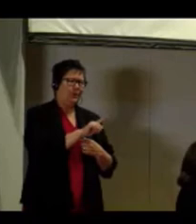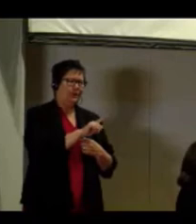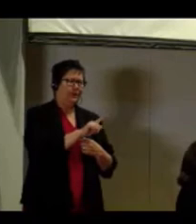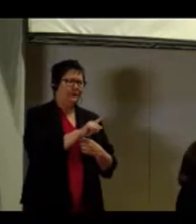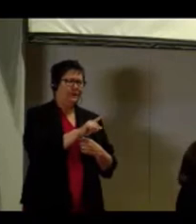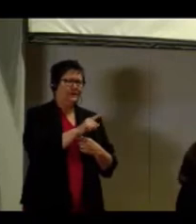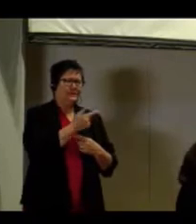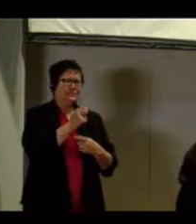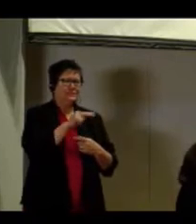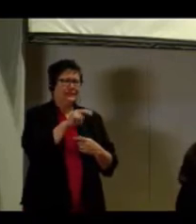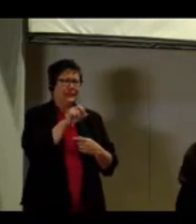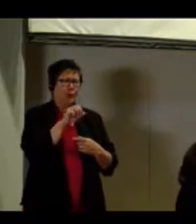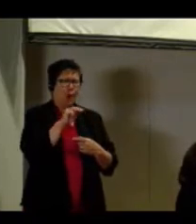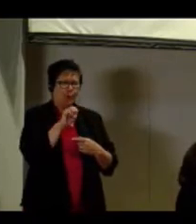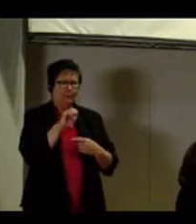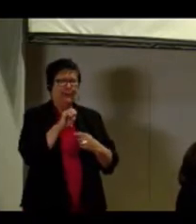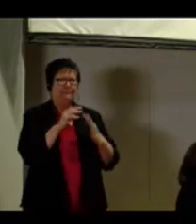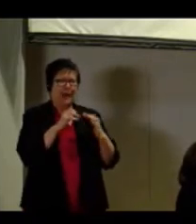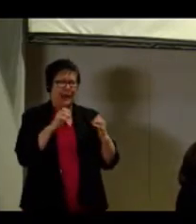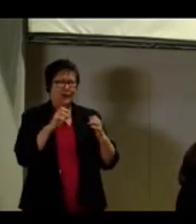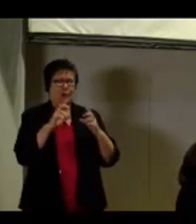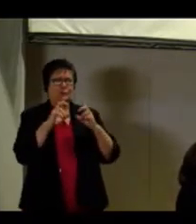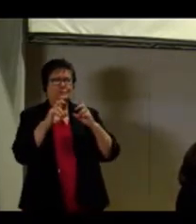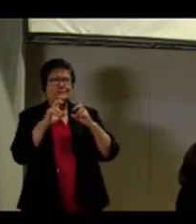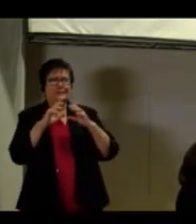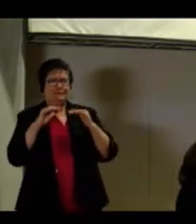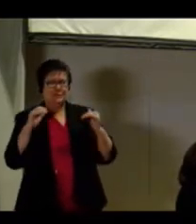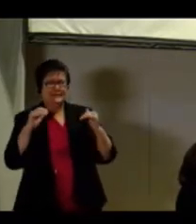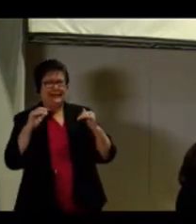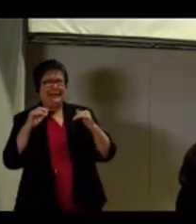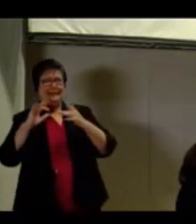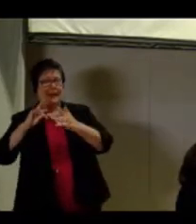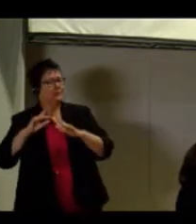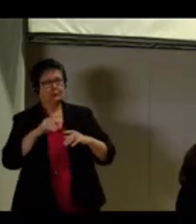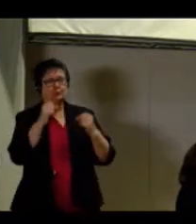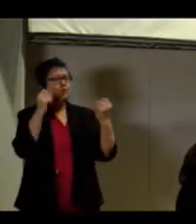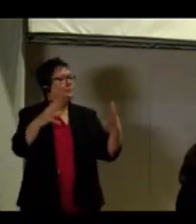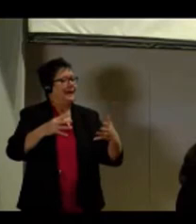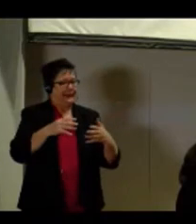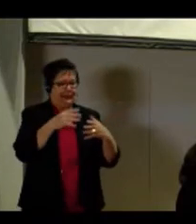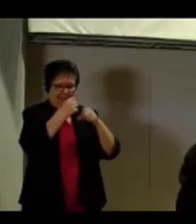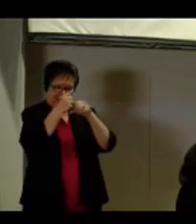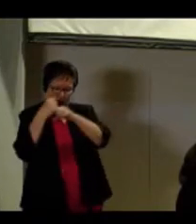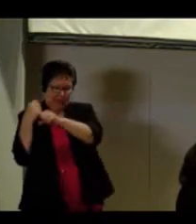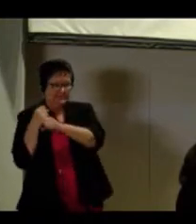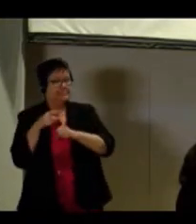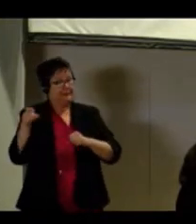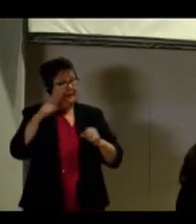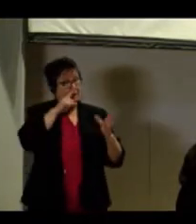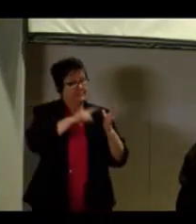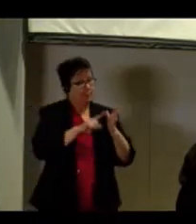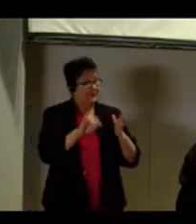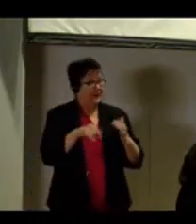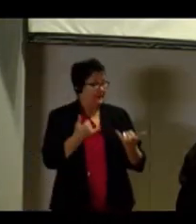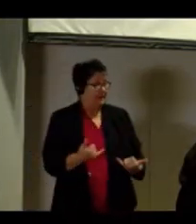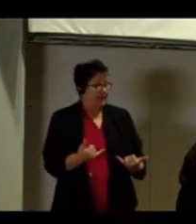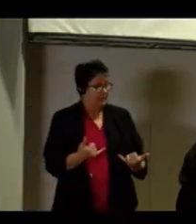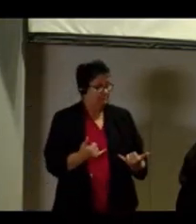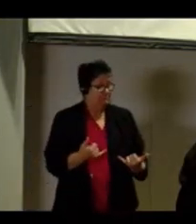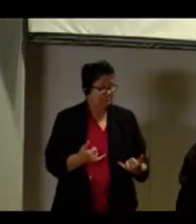Global Genome Biodiversity Network, yes, too many acronyms, is actually exploring. So